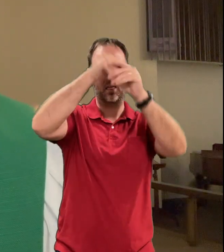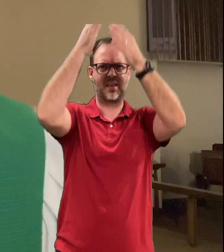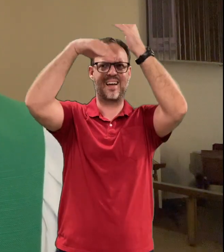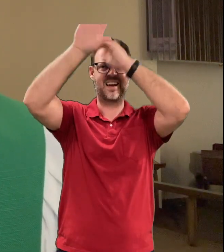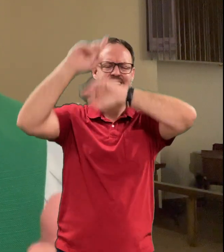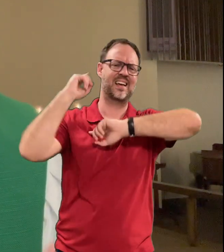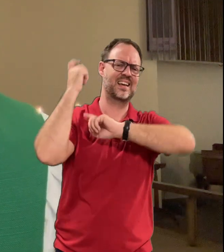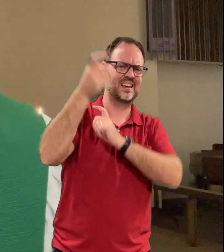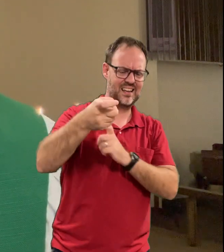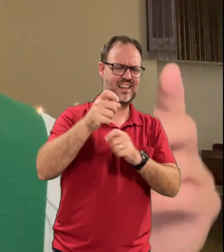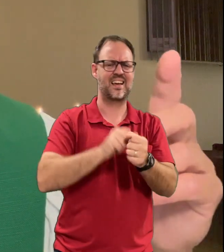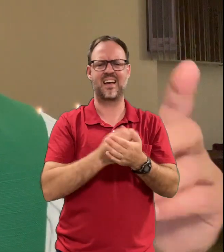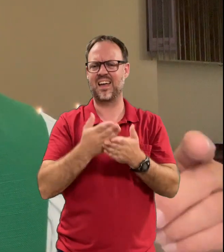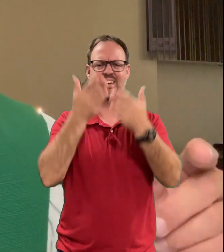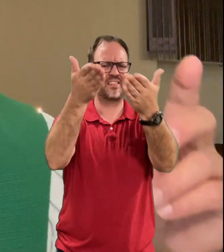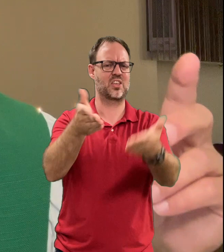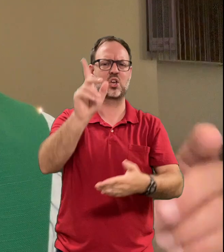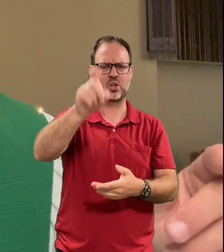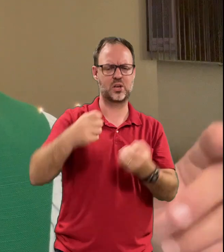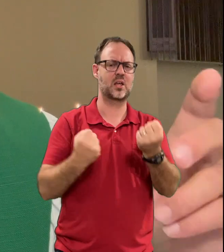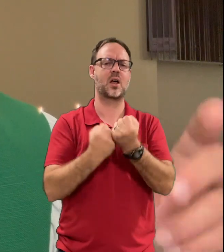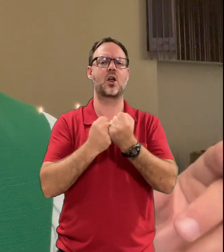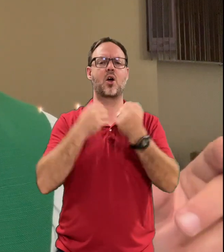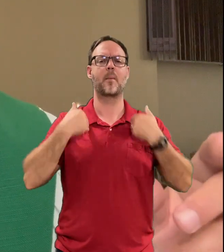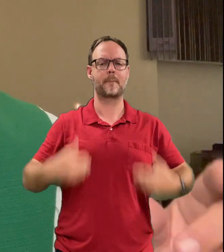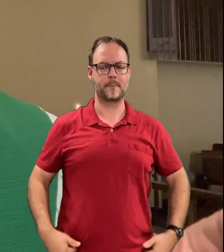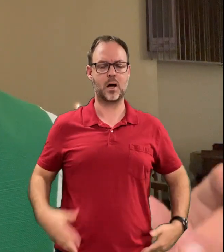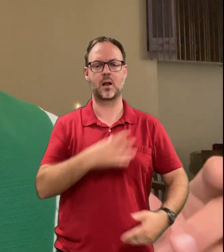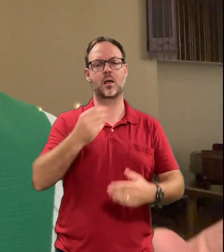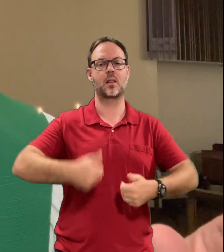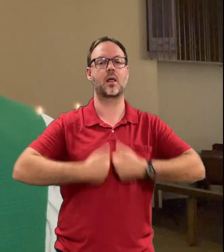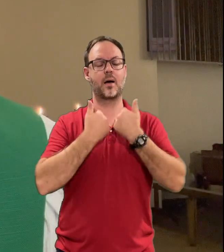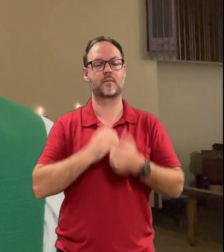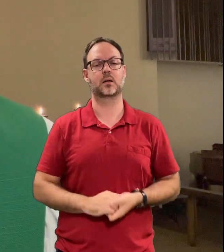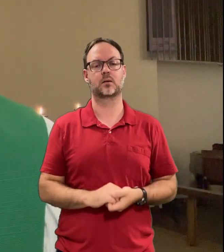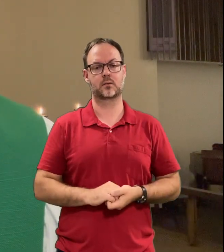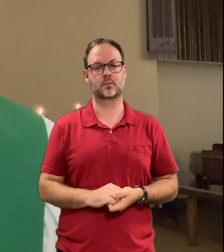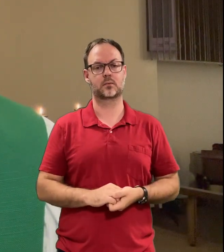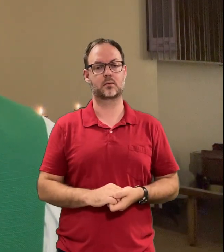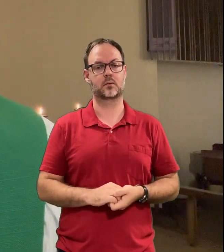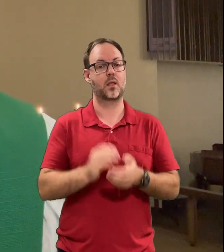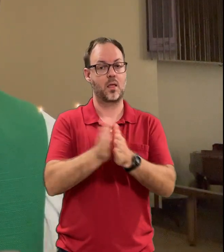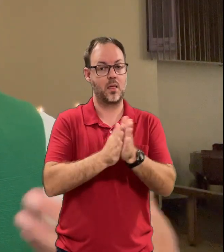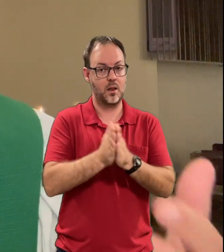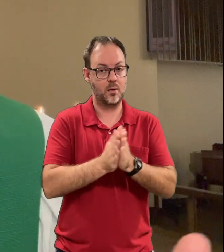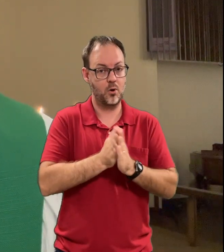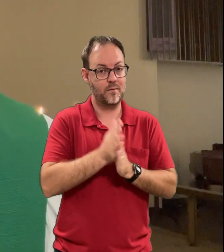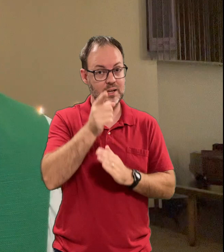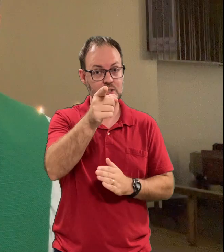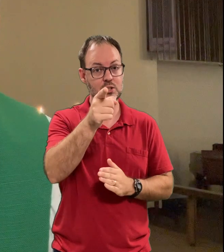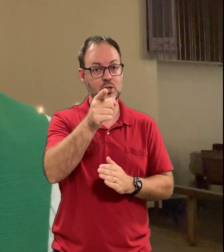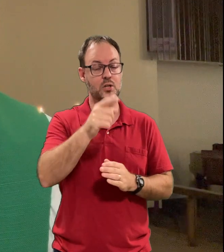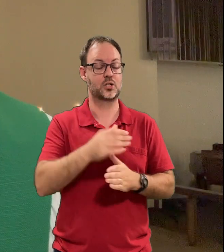in heaven is in giving you everything you need to support your body and life, then it motivates